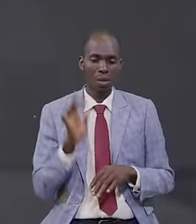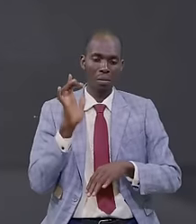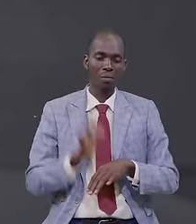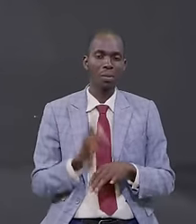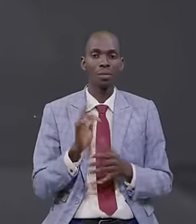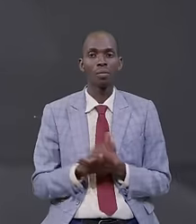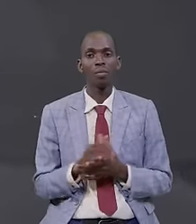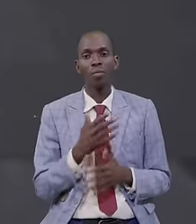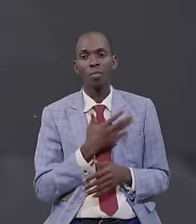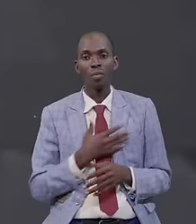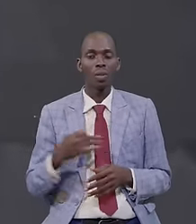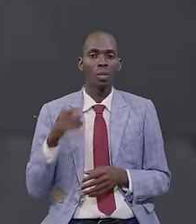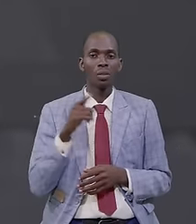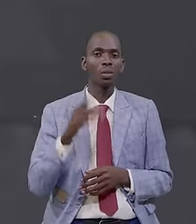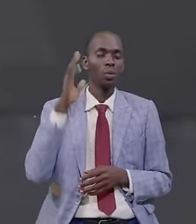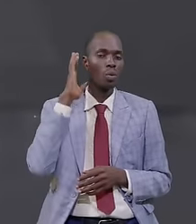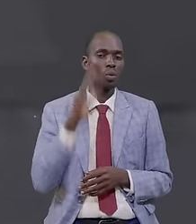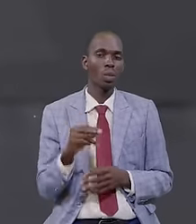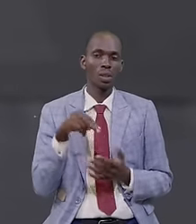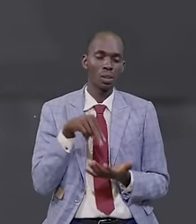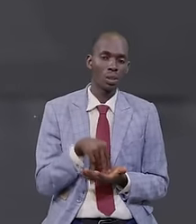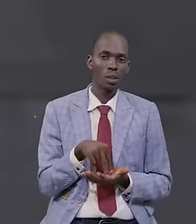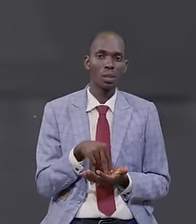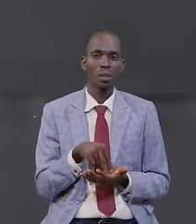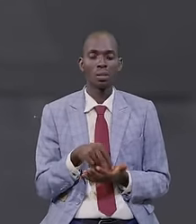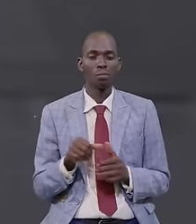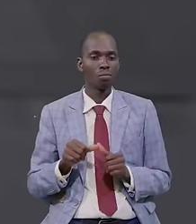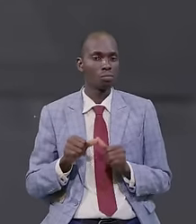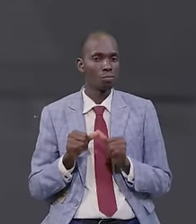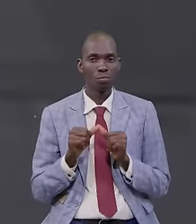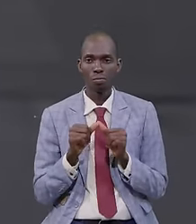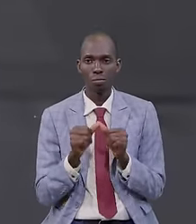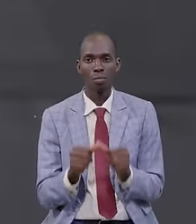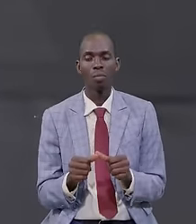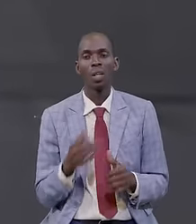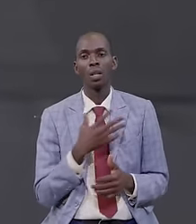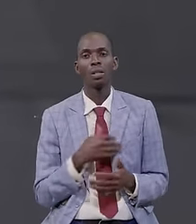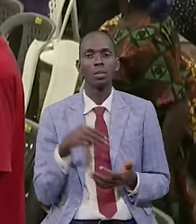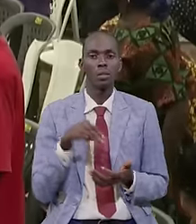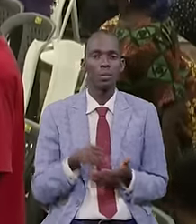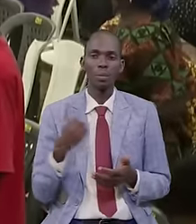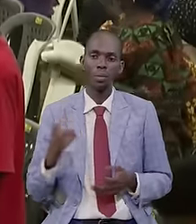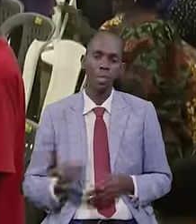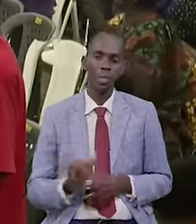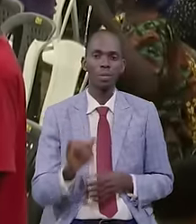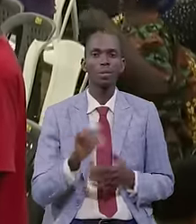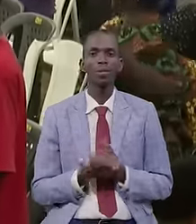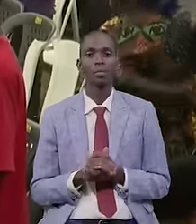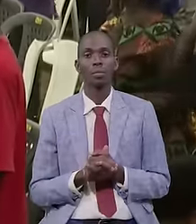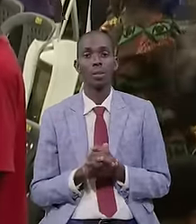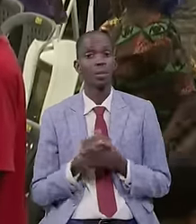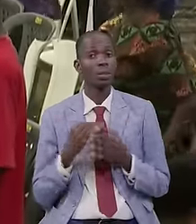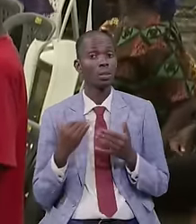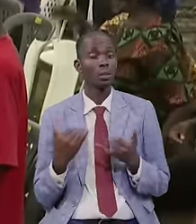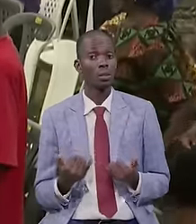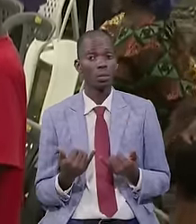And you will stand perpetually and stand forever. Now,